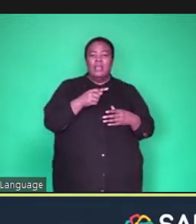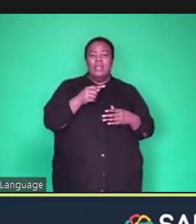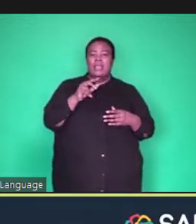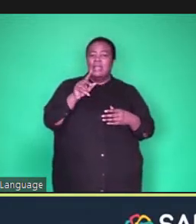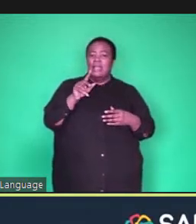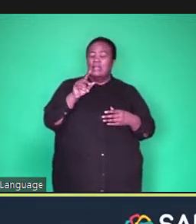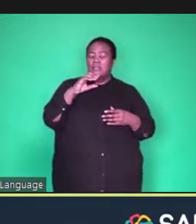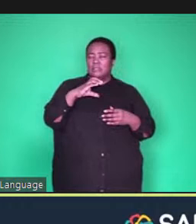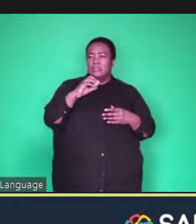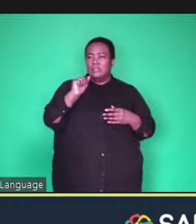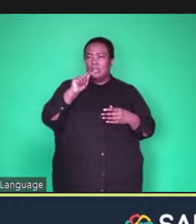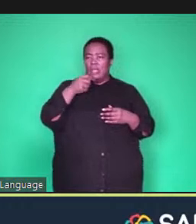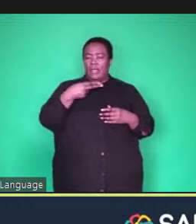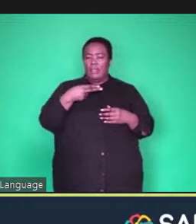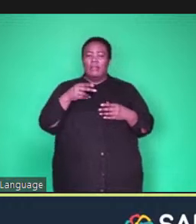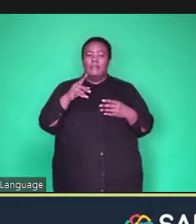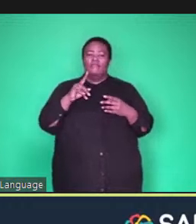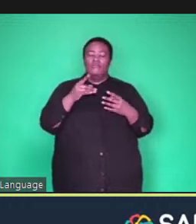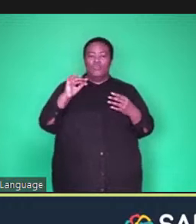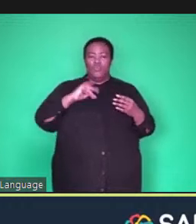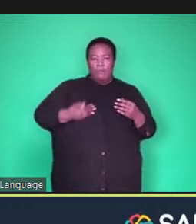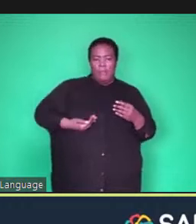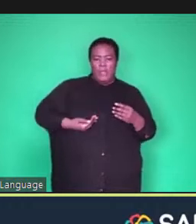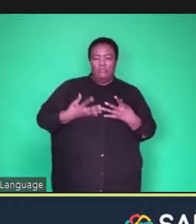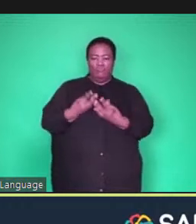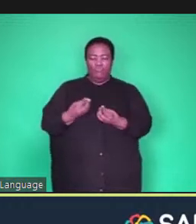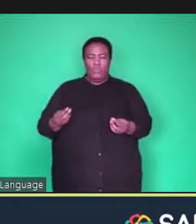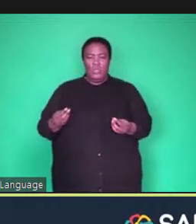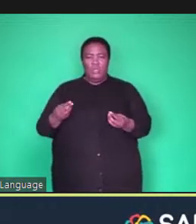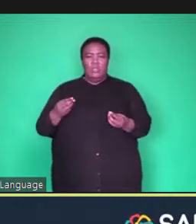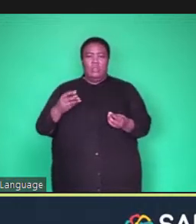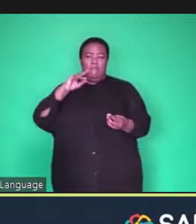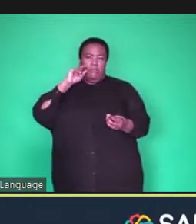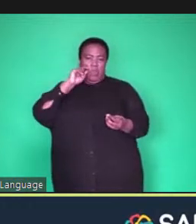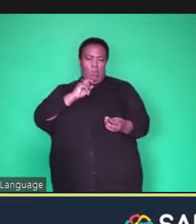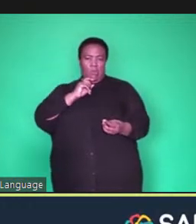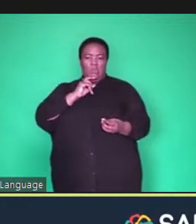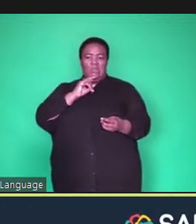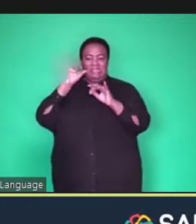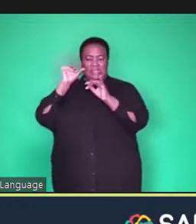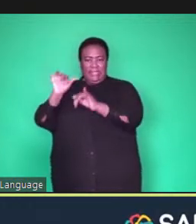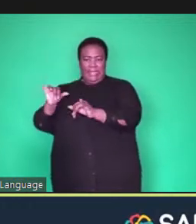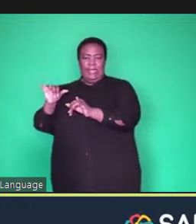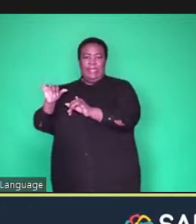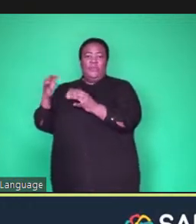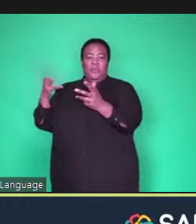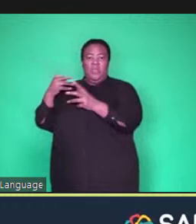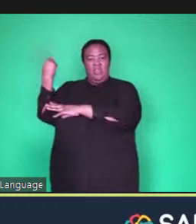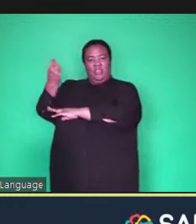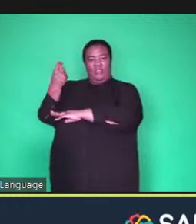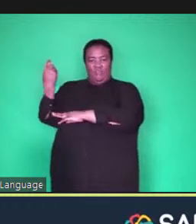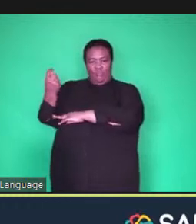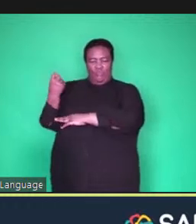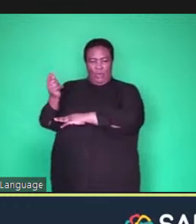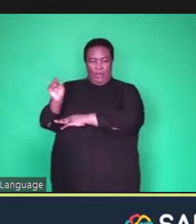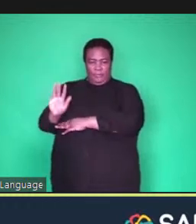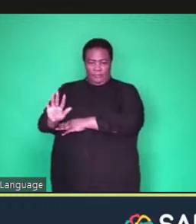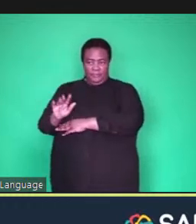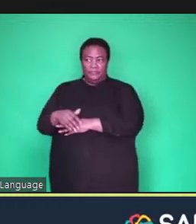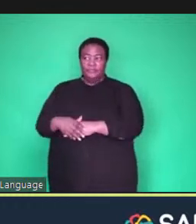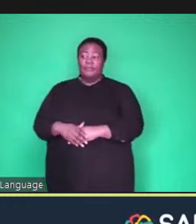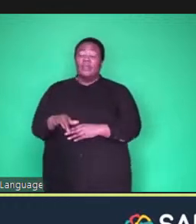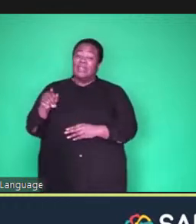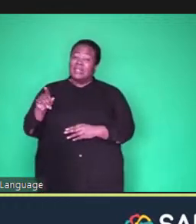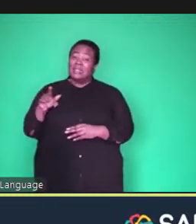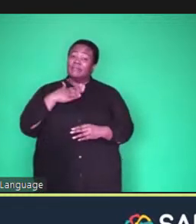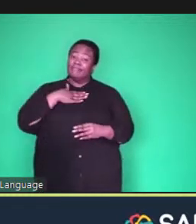children, and the elderly structurally remaining behind in the homelands. This quote I like because it comes out of history, but